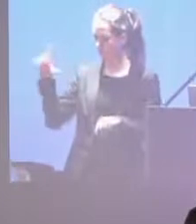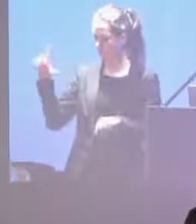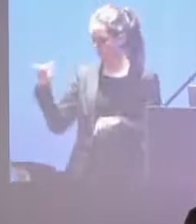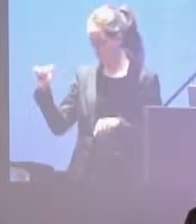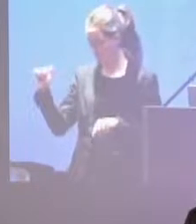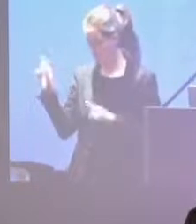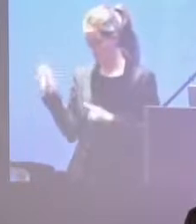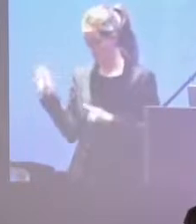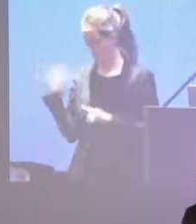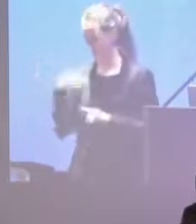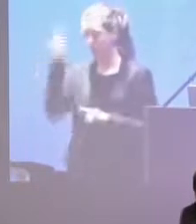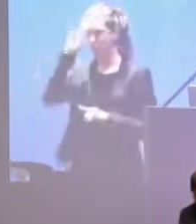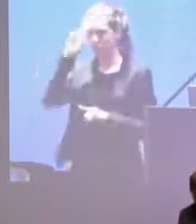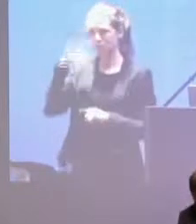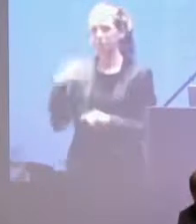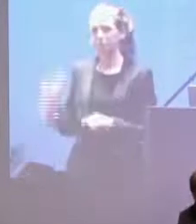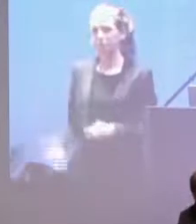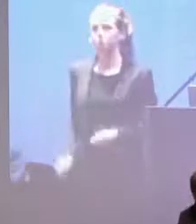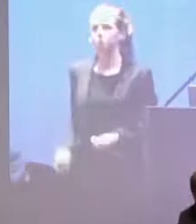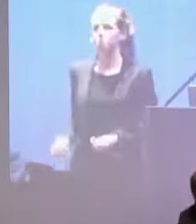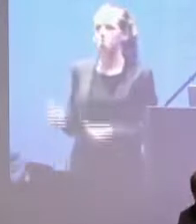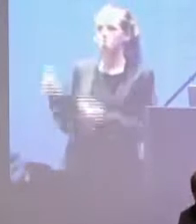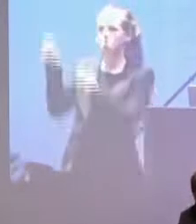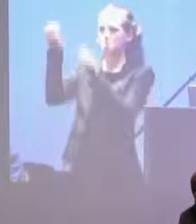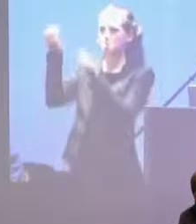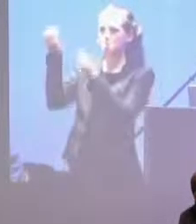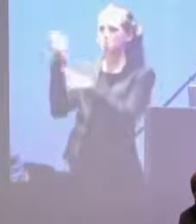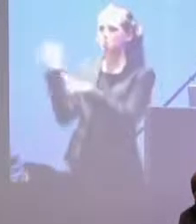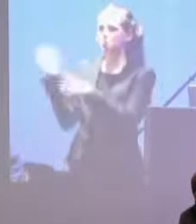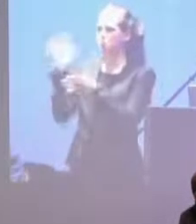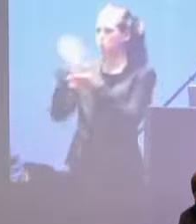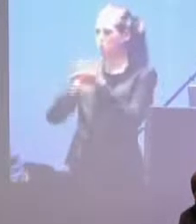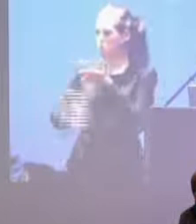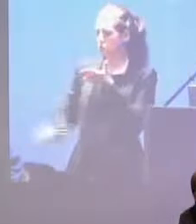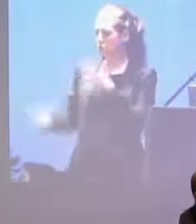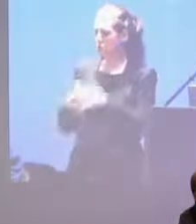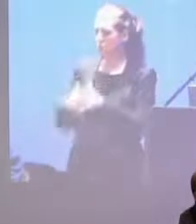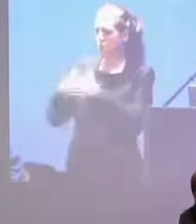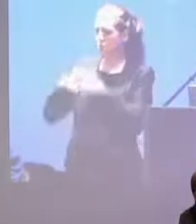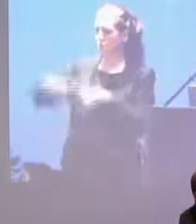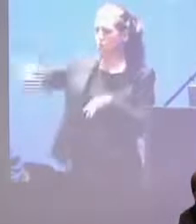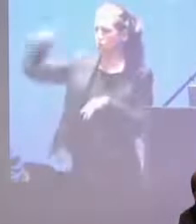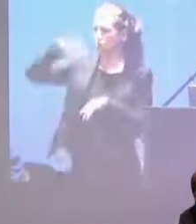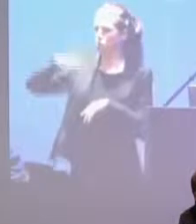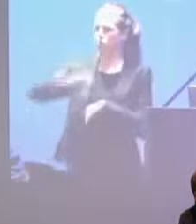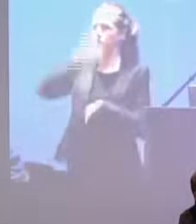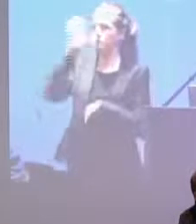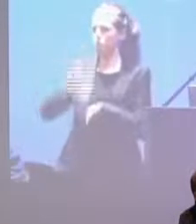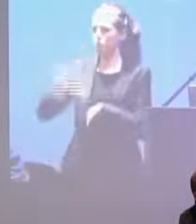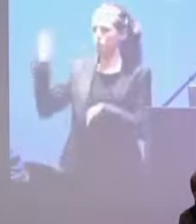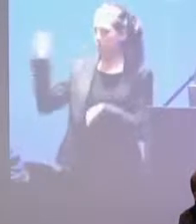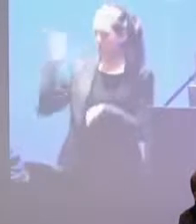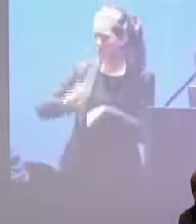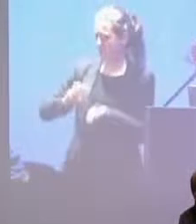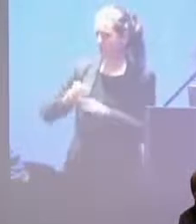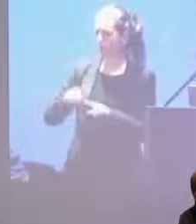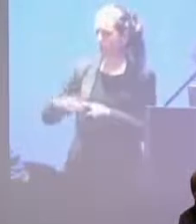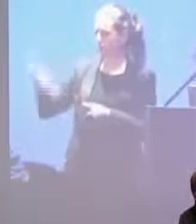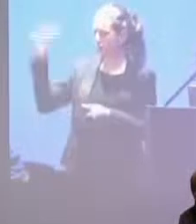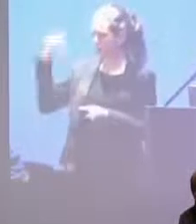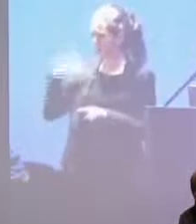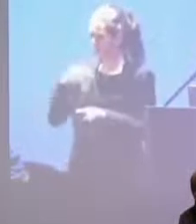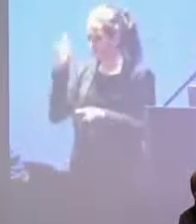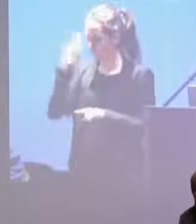up, we had this story about an American tourist who came to South Africa. So in the past, if you remember, it was